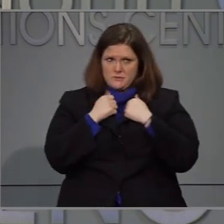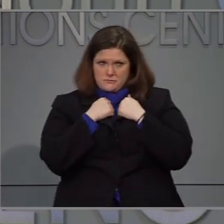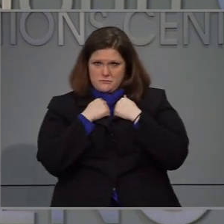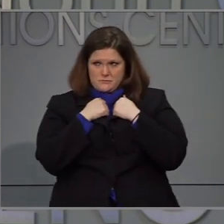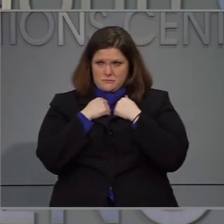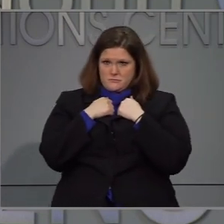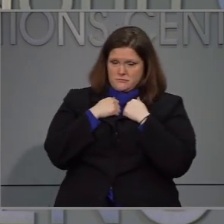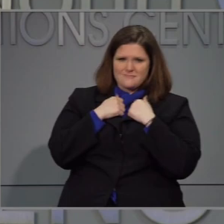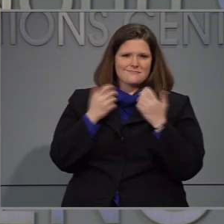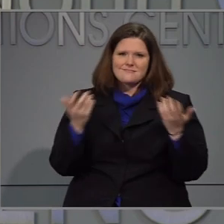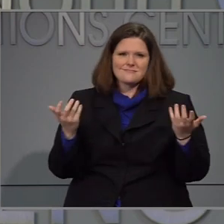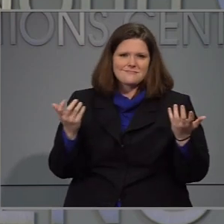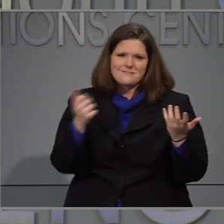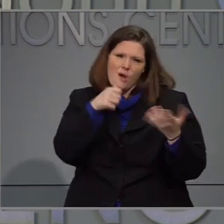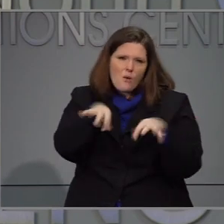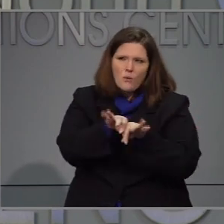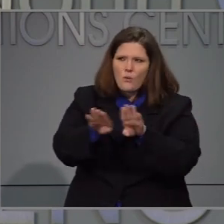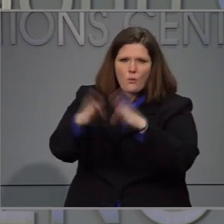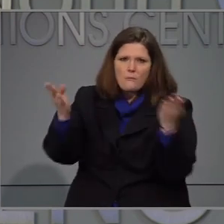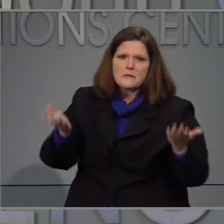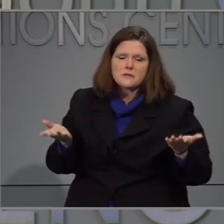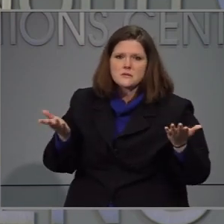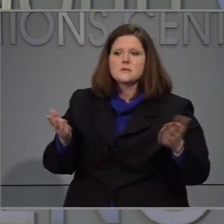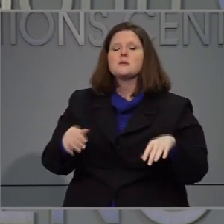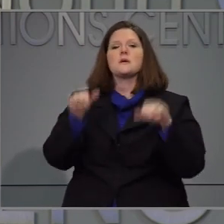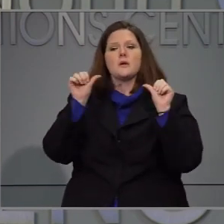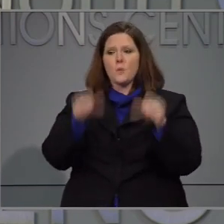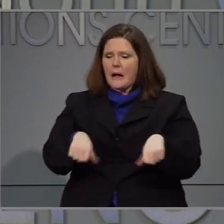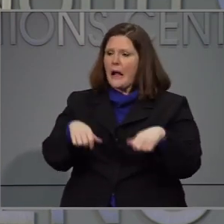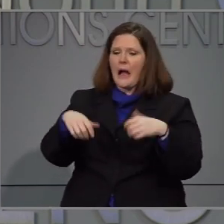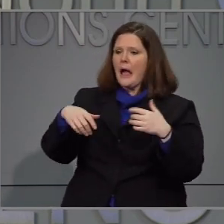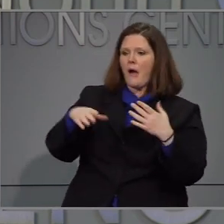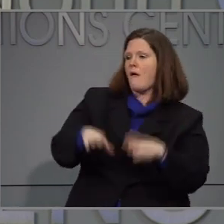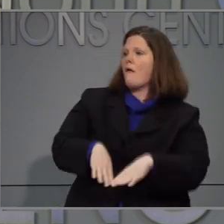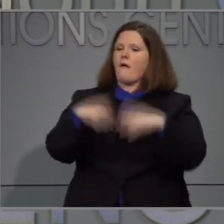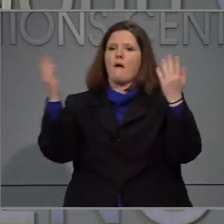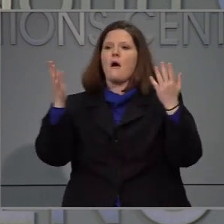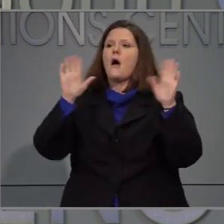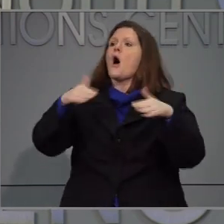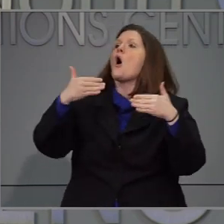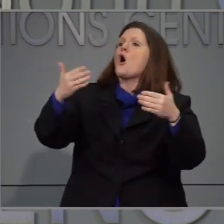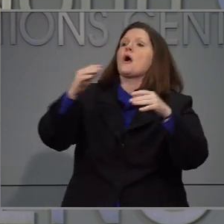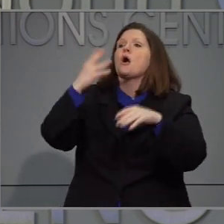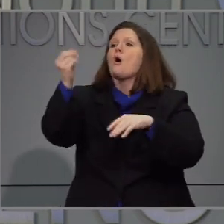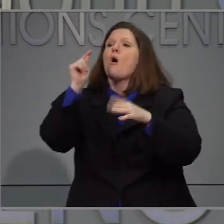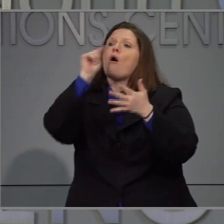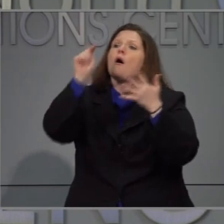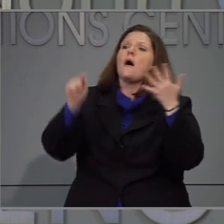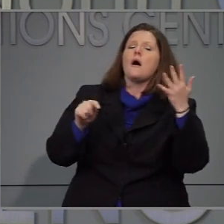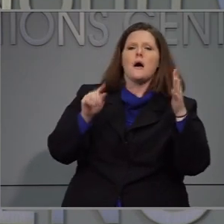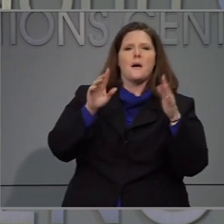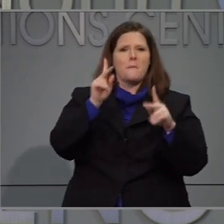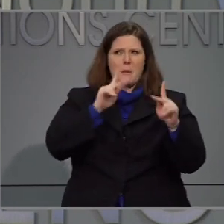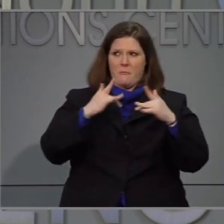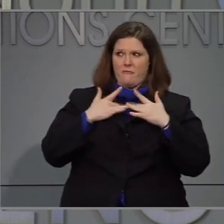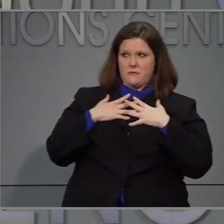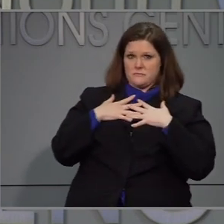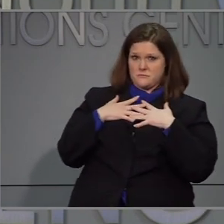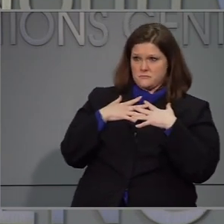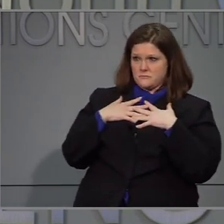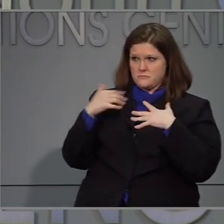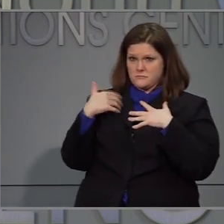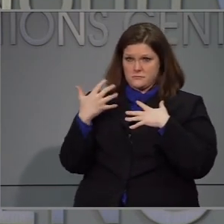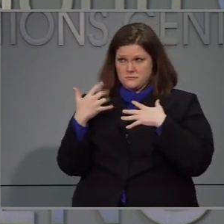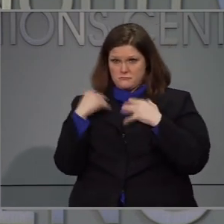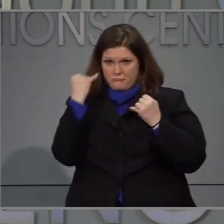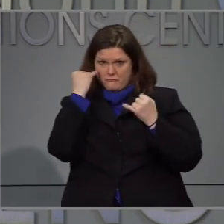can remove all restrictions, but a lot of people are going to still have concerns about their safety. So if they know